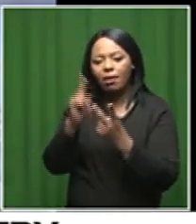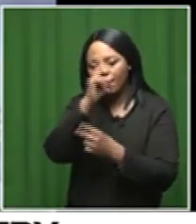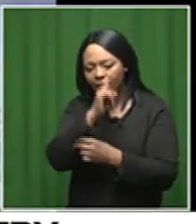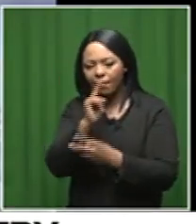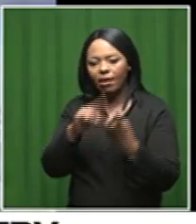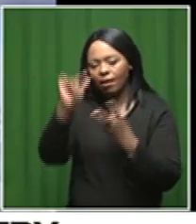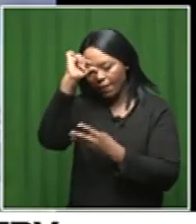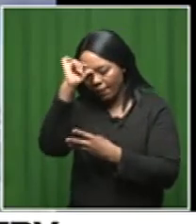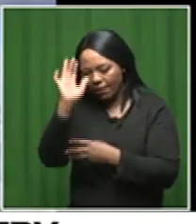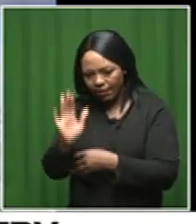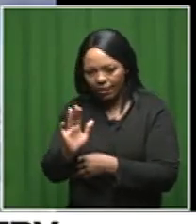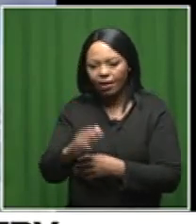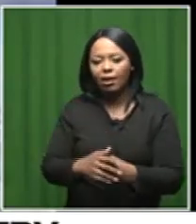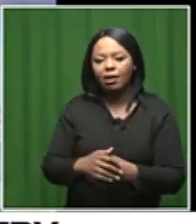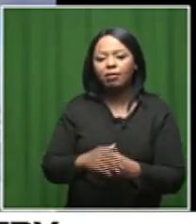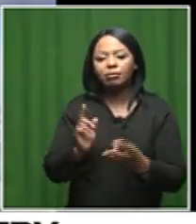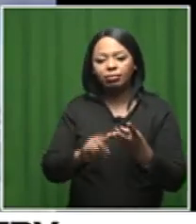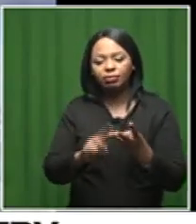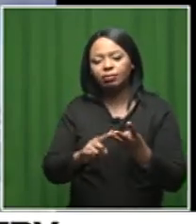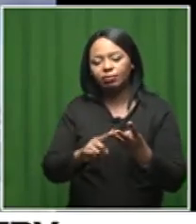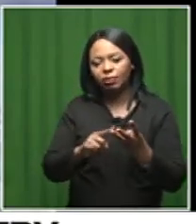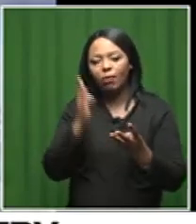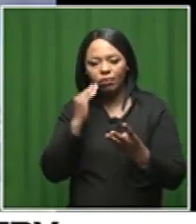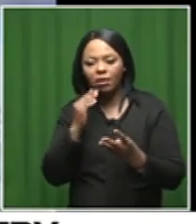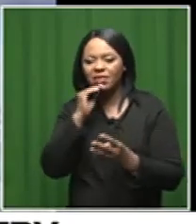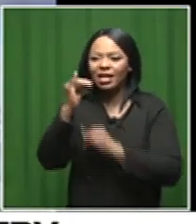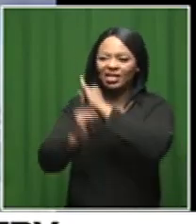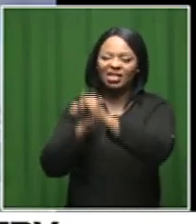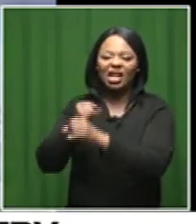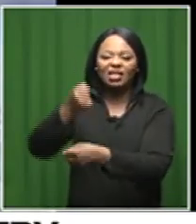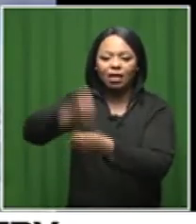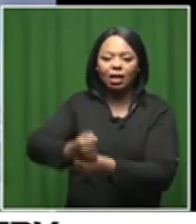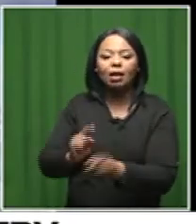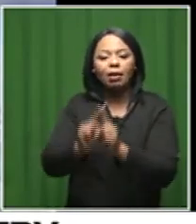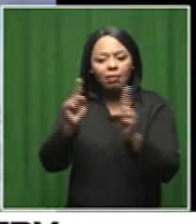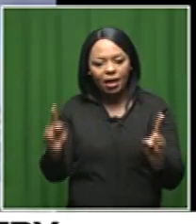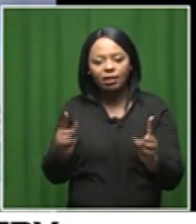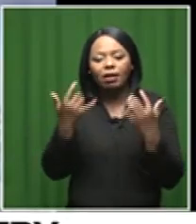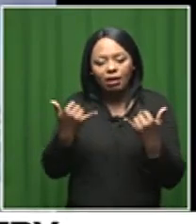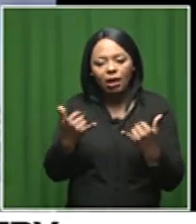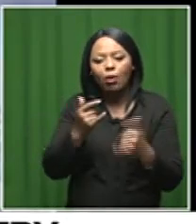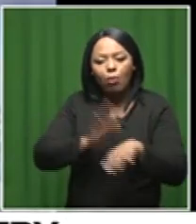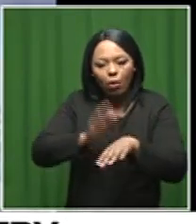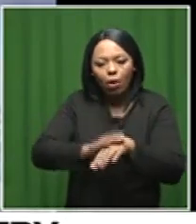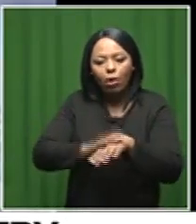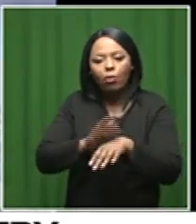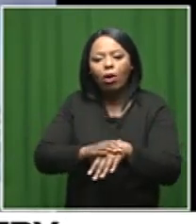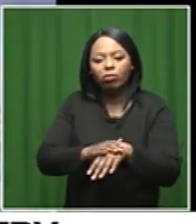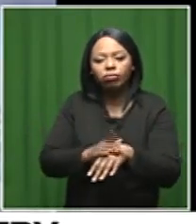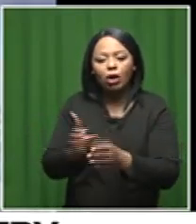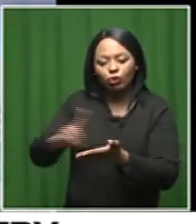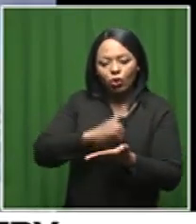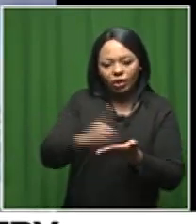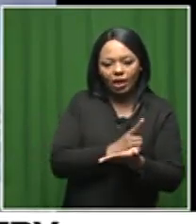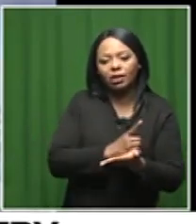our database, which is pretty much an international standard as well. But we really need to increase that if we want to service all